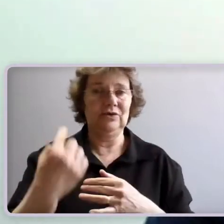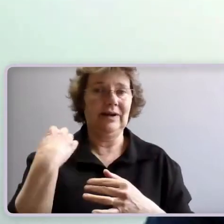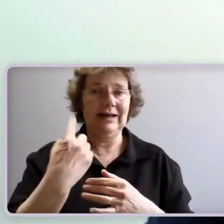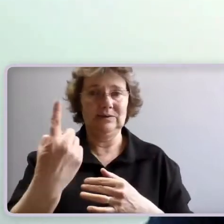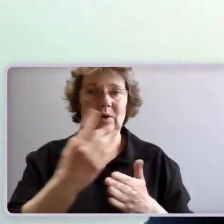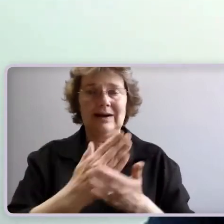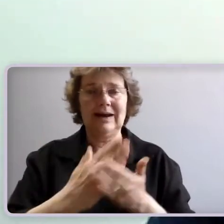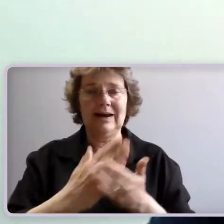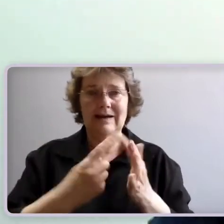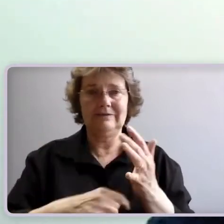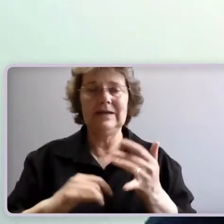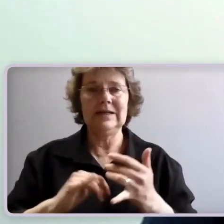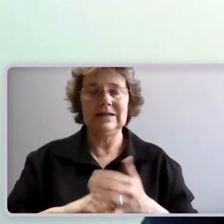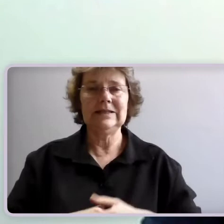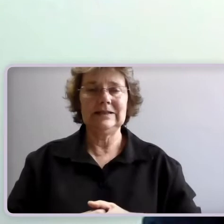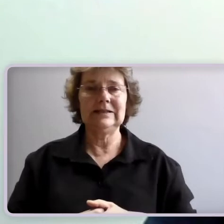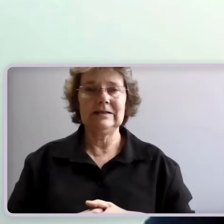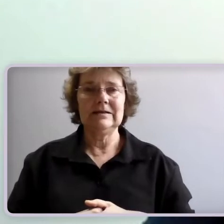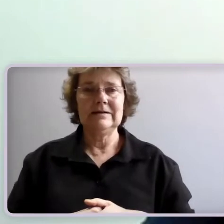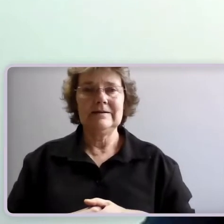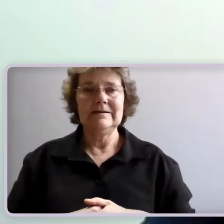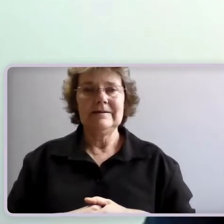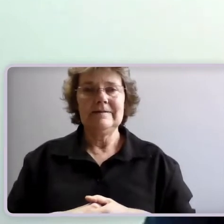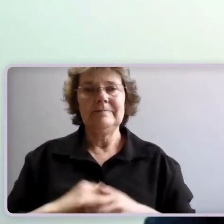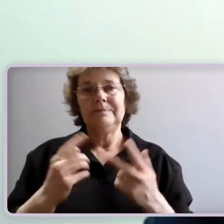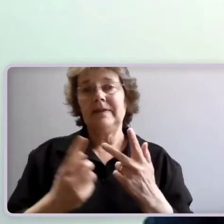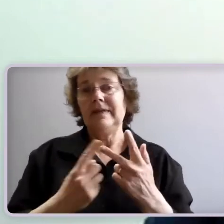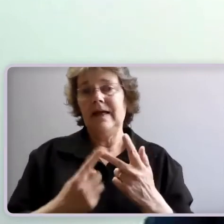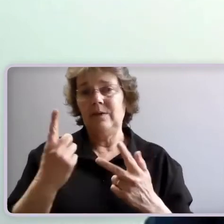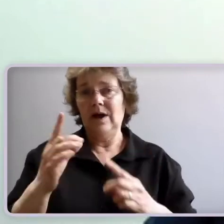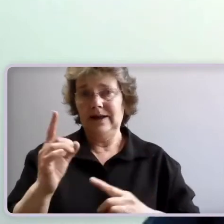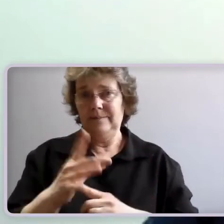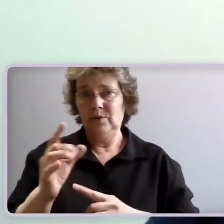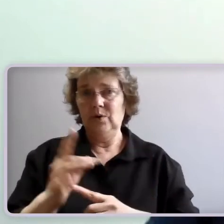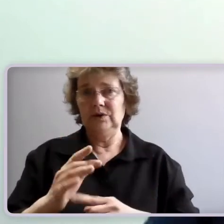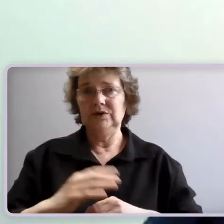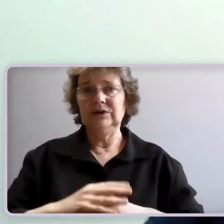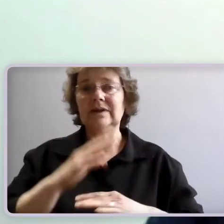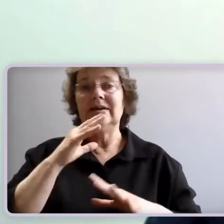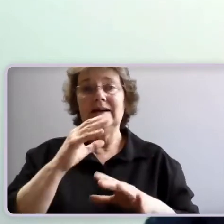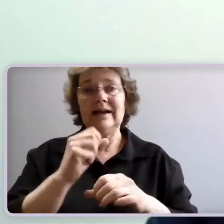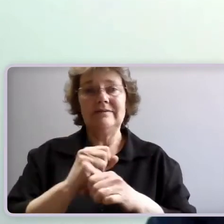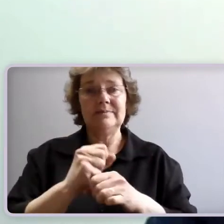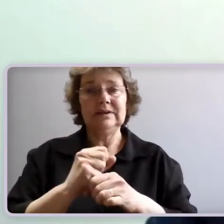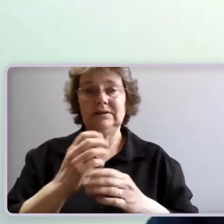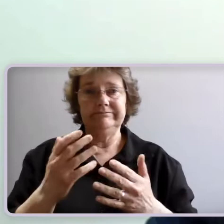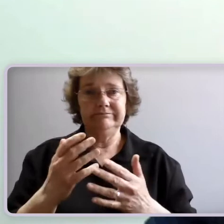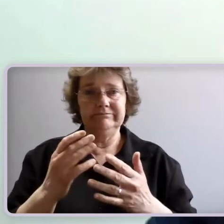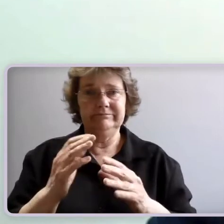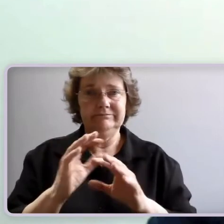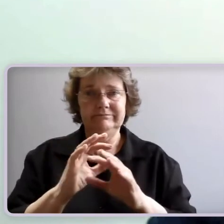guess the other thing is that government are not updating their websites on the most